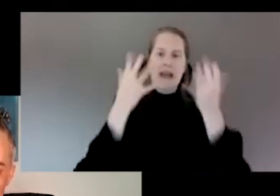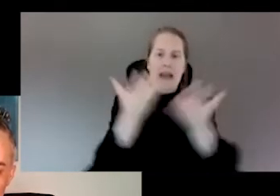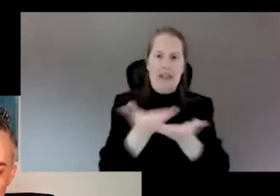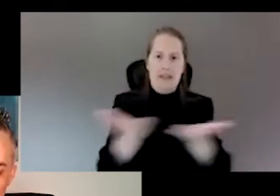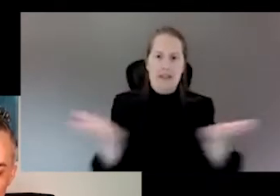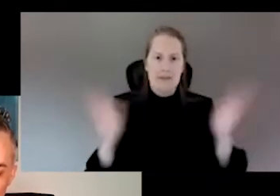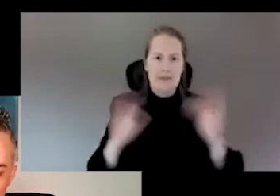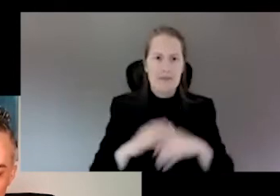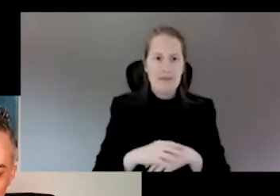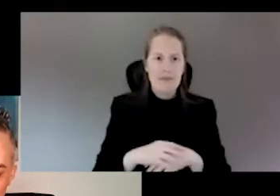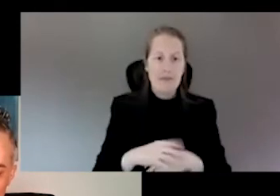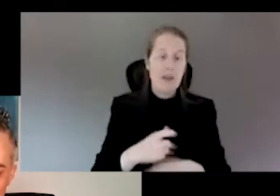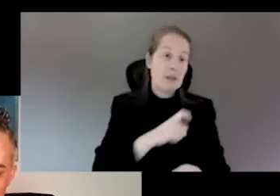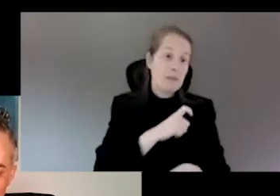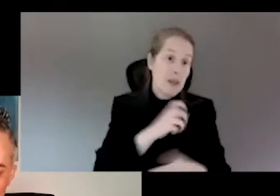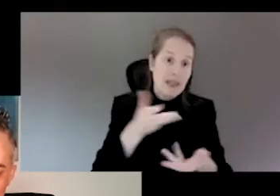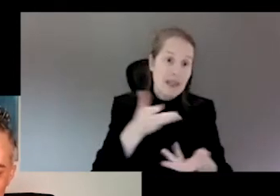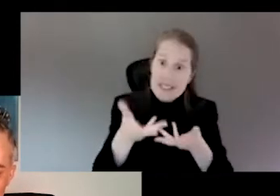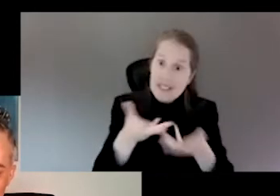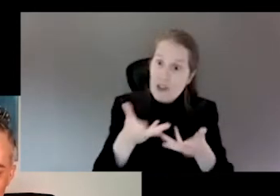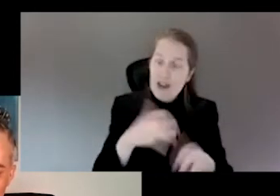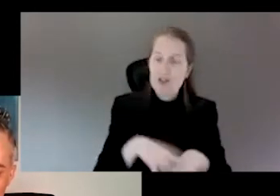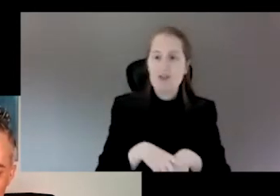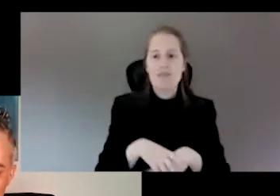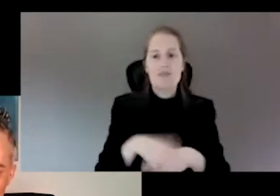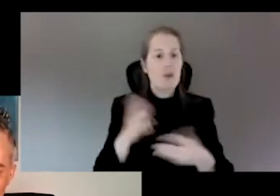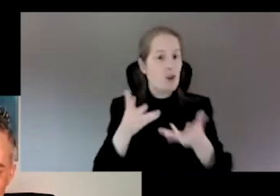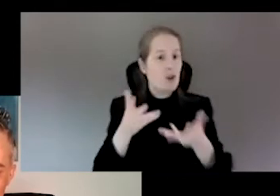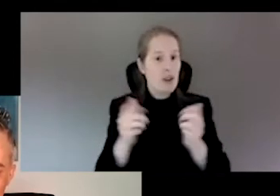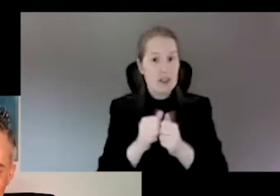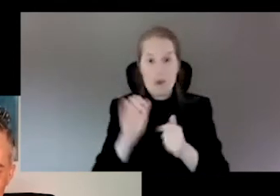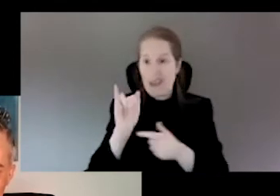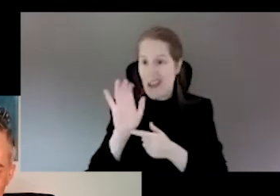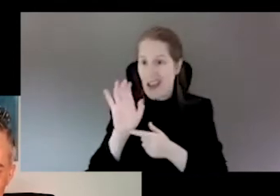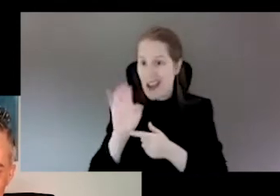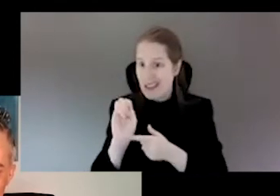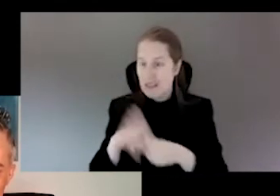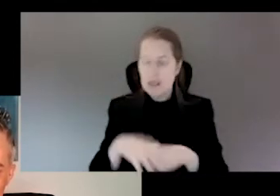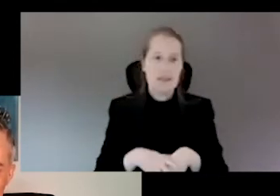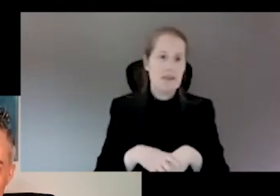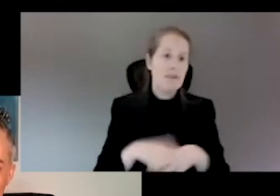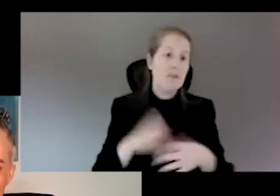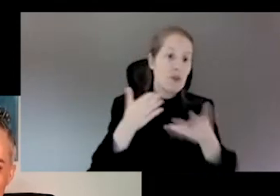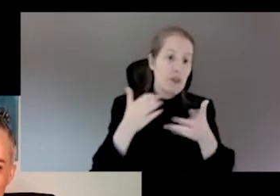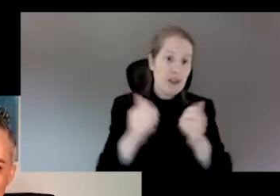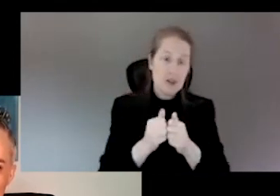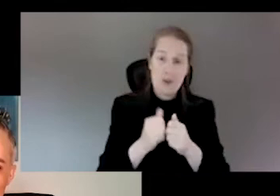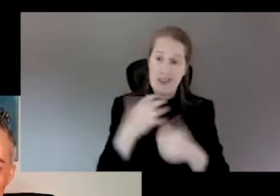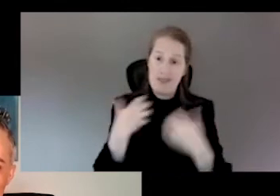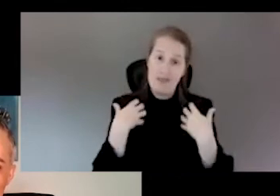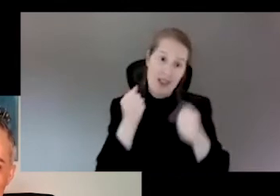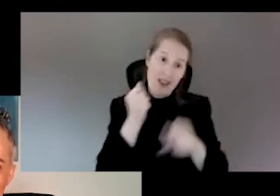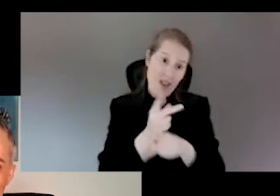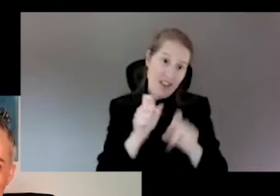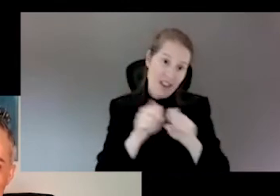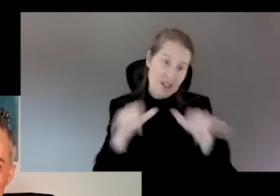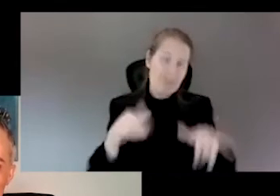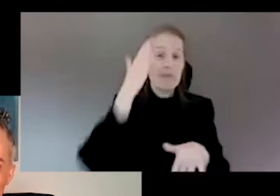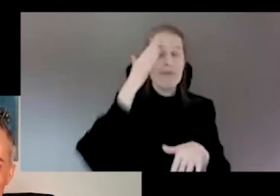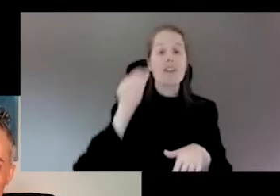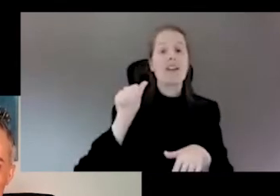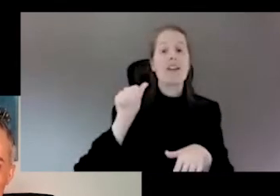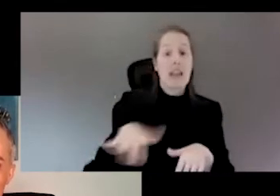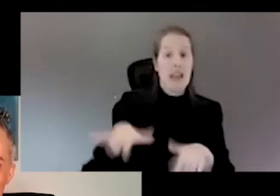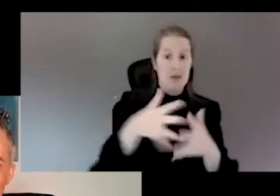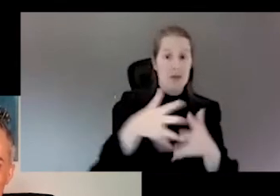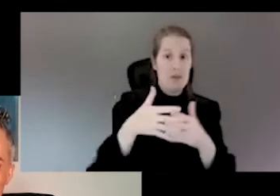police interactions, whether it's interactions with ICE, whether it's interactions with our healthcare system. You look at Asian Americans, who are